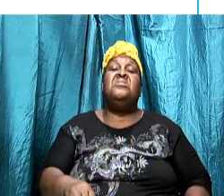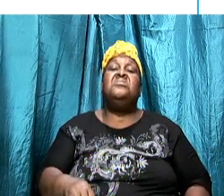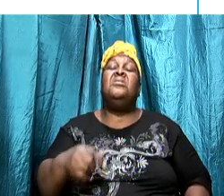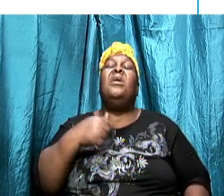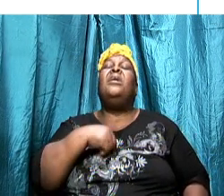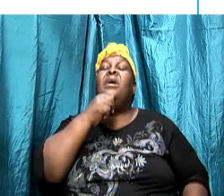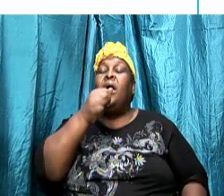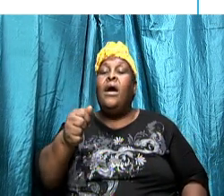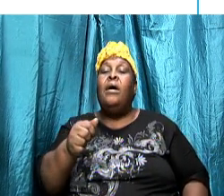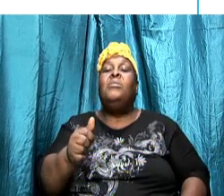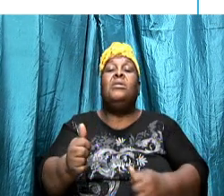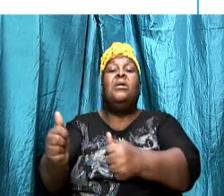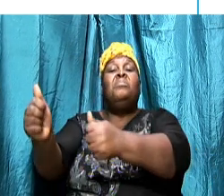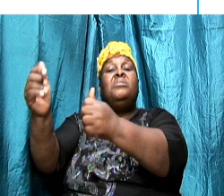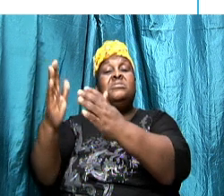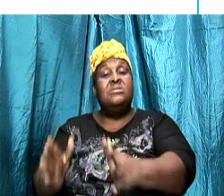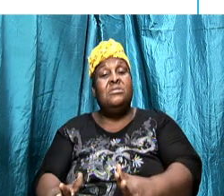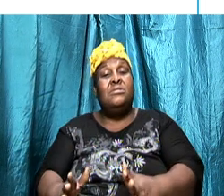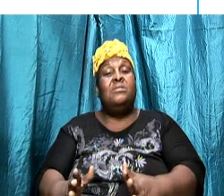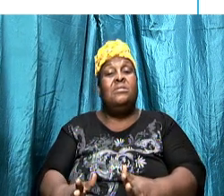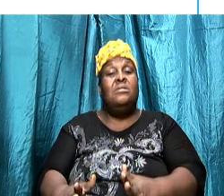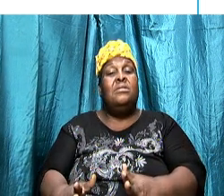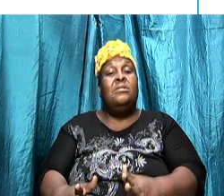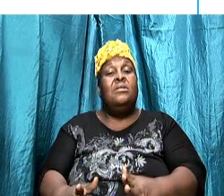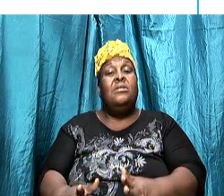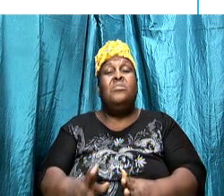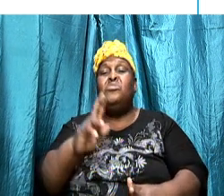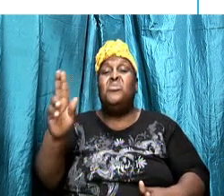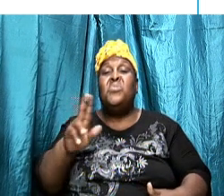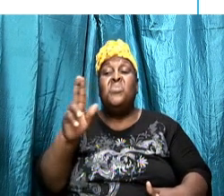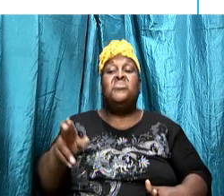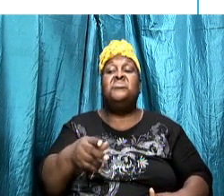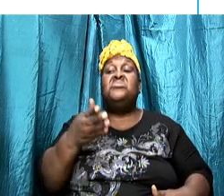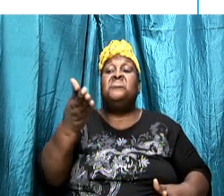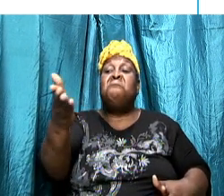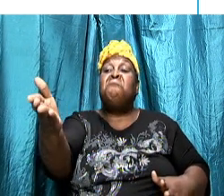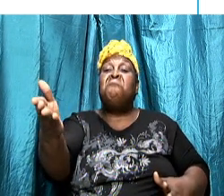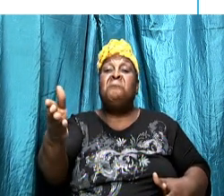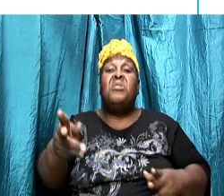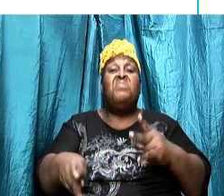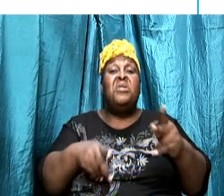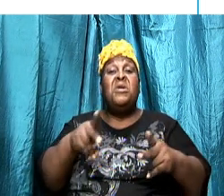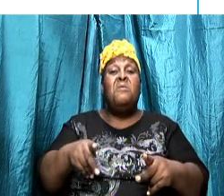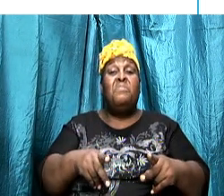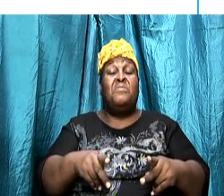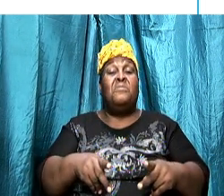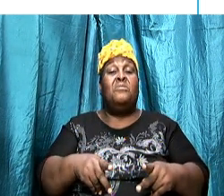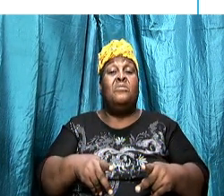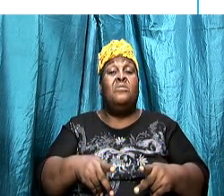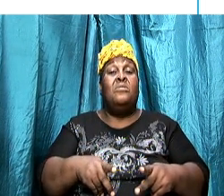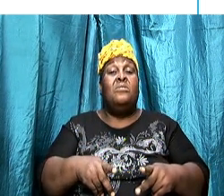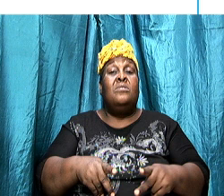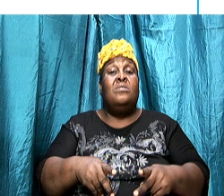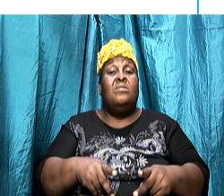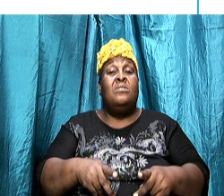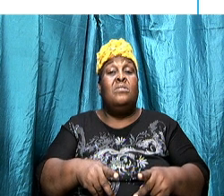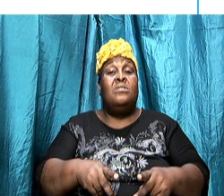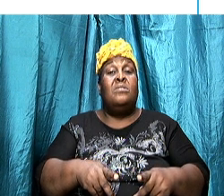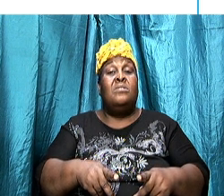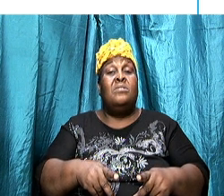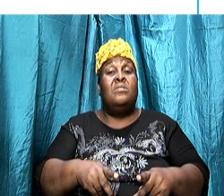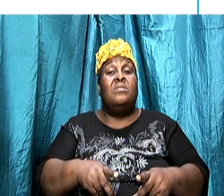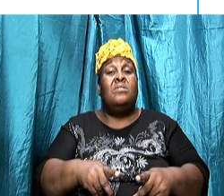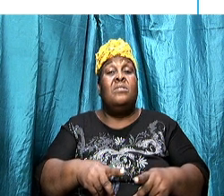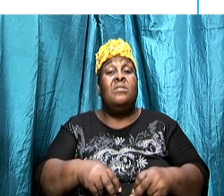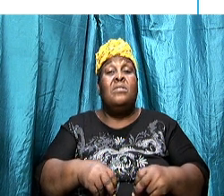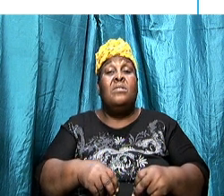an apostle. So he actually used them to say, you know, they're saying, look here, Paul, you're not an apostle. Paul said, well, if I wasn't an apostle,